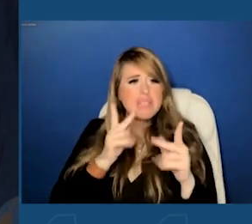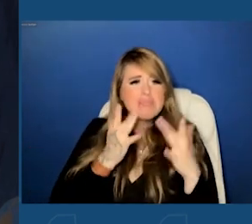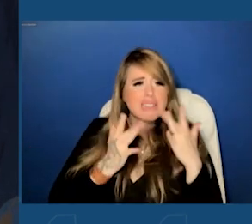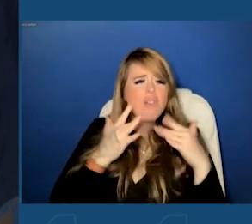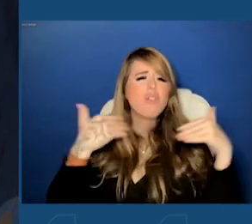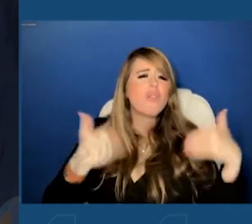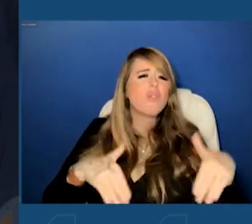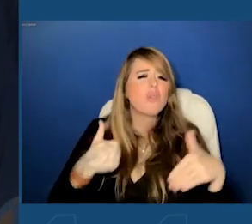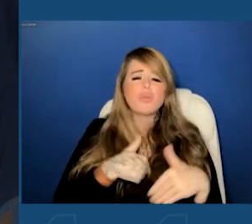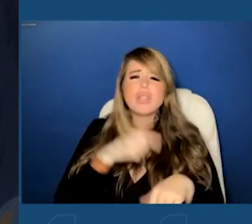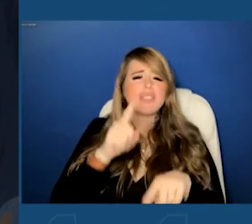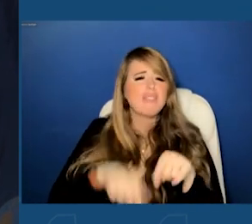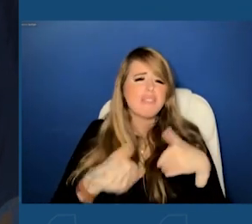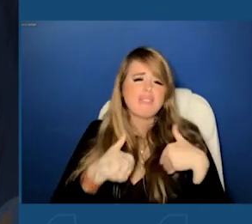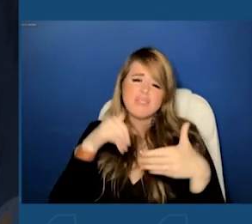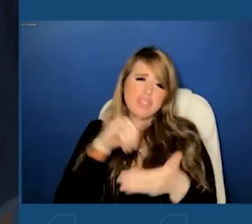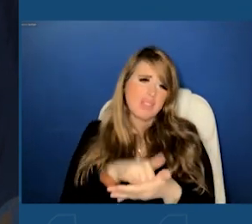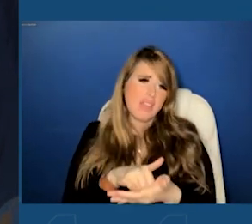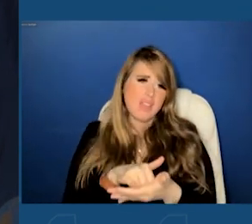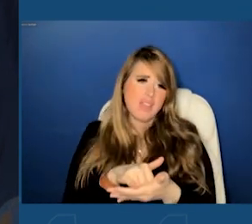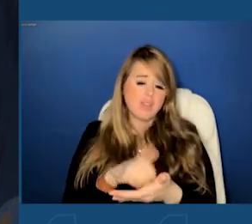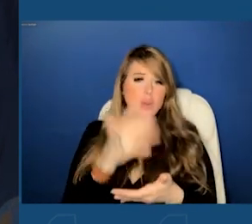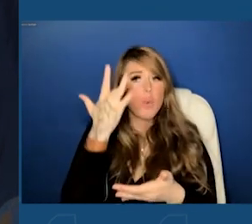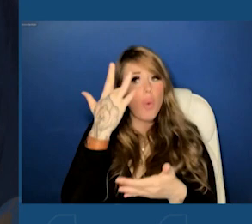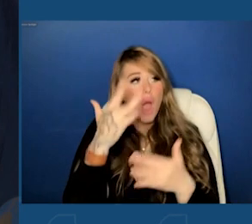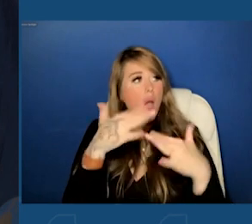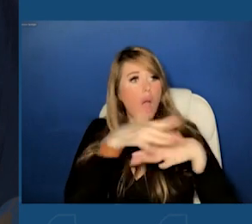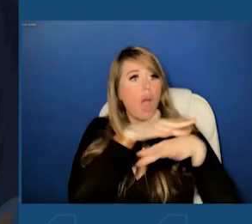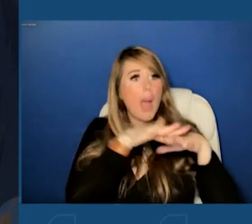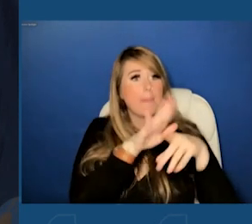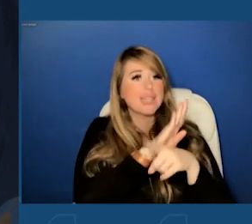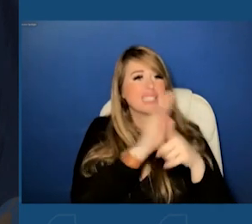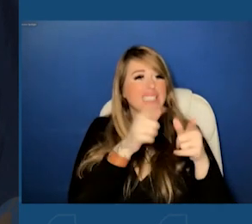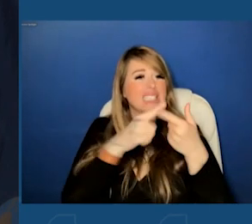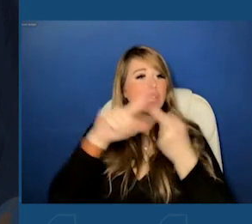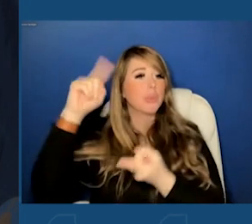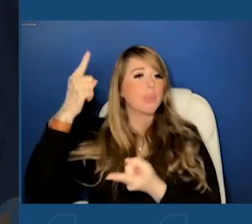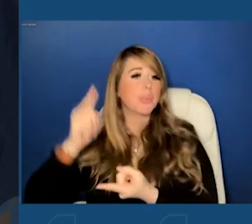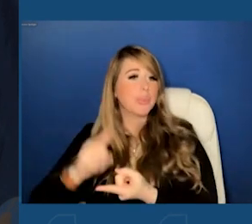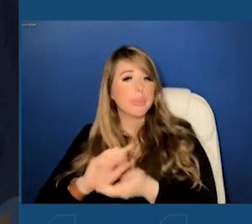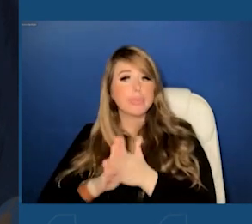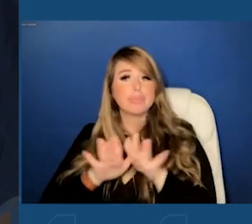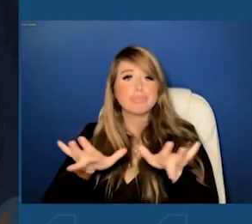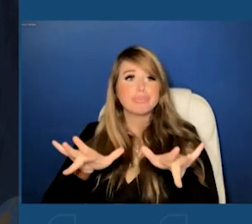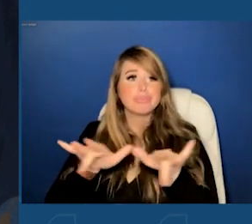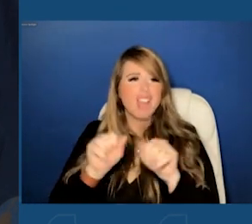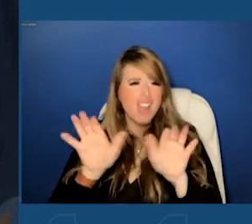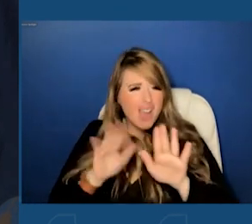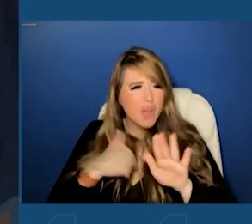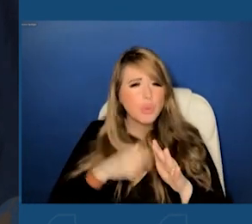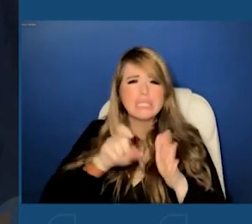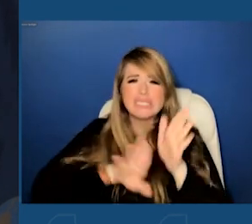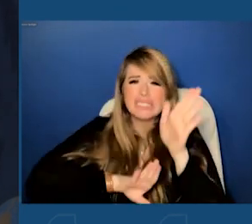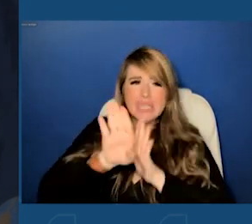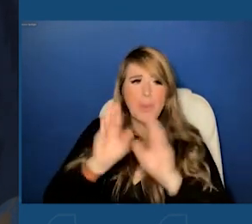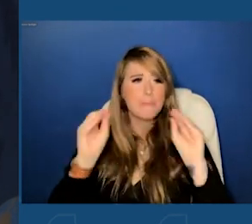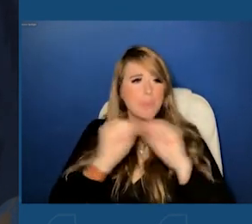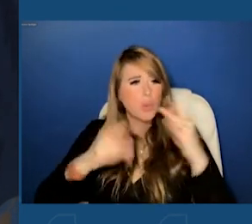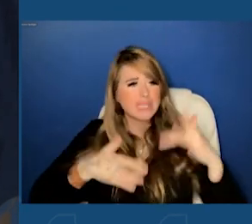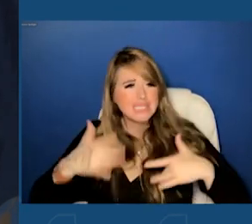that's seasonal. And the only way to do that is for us to grow more exciting things to do in those periods of the